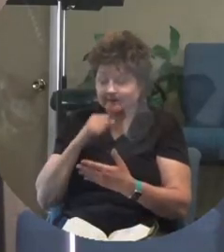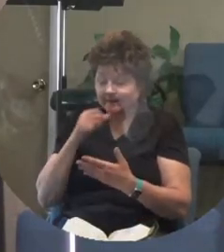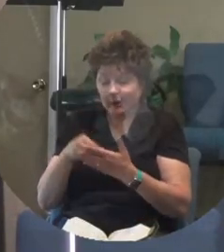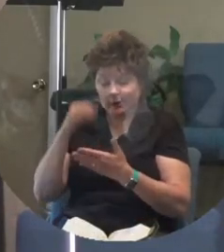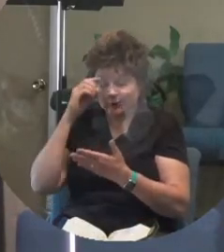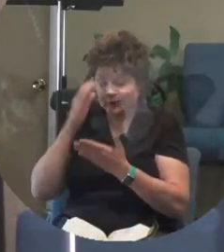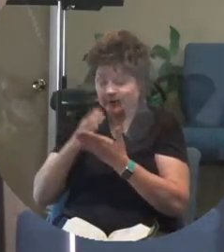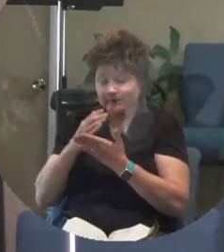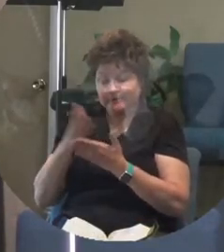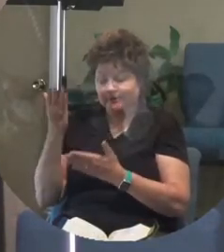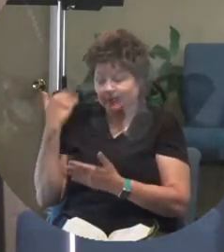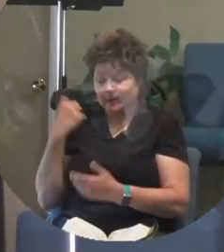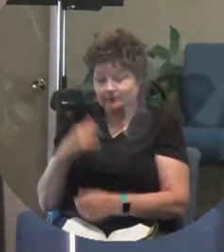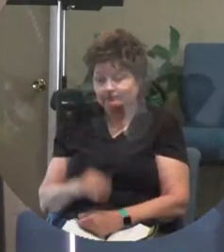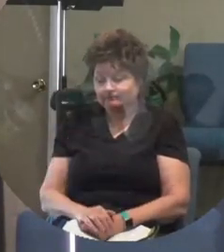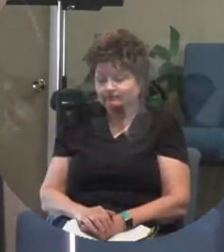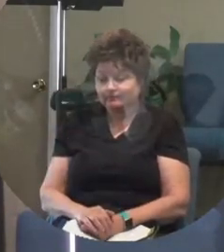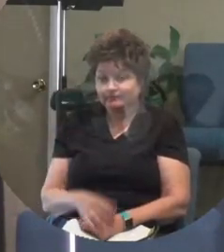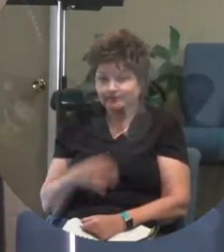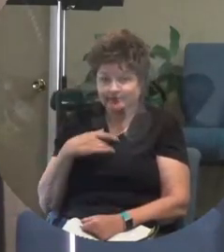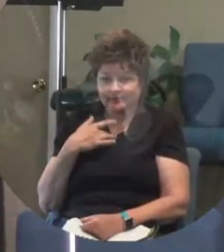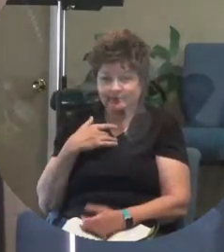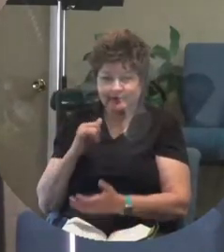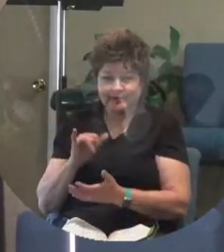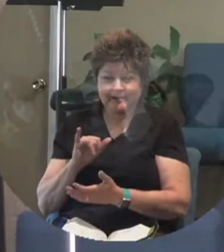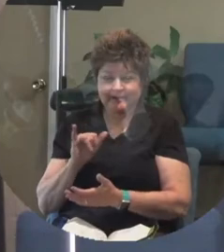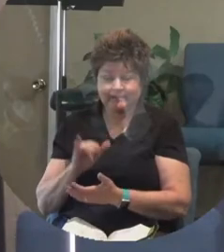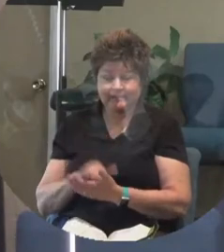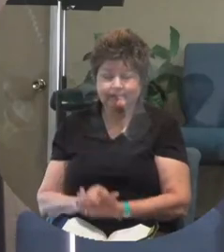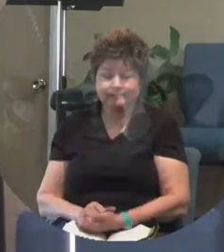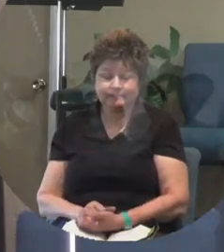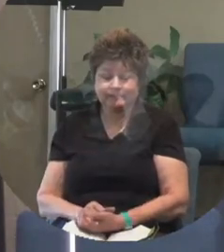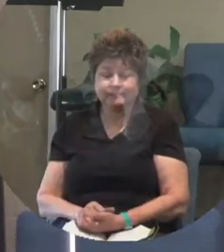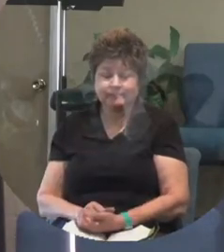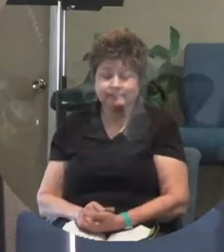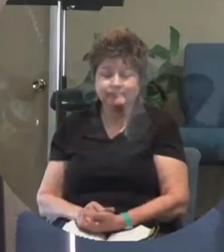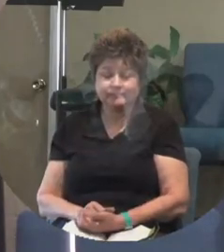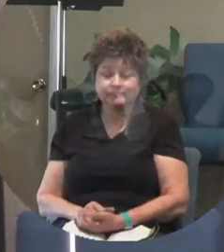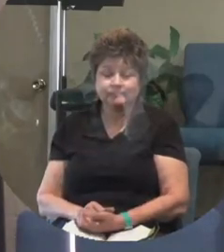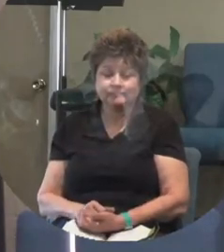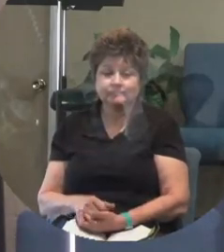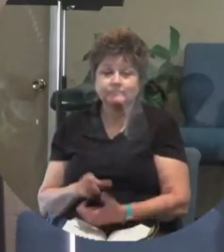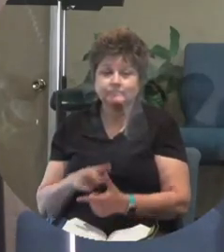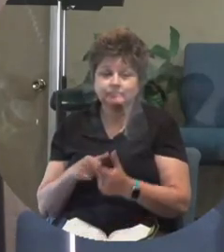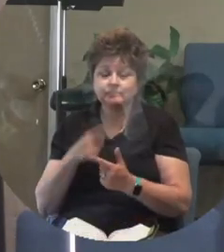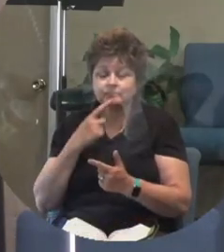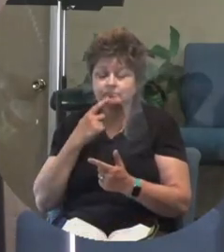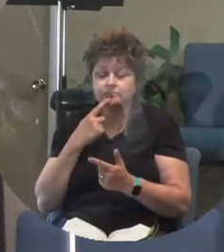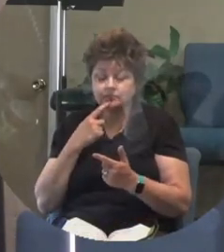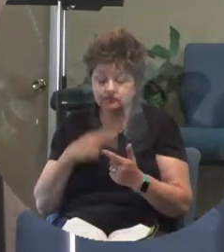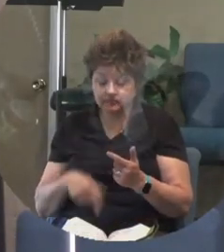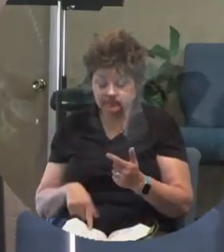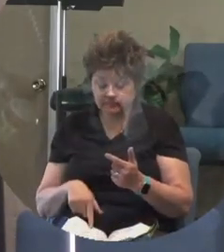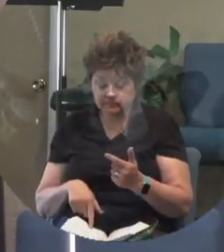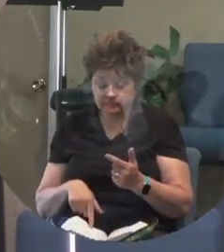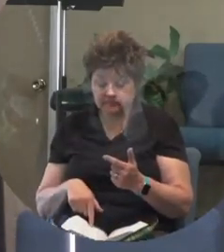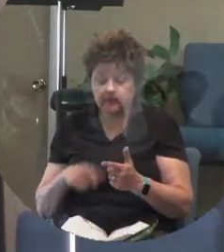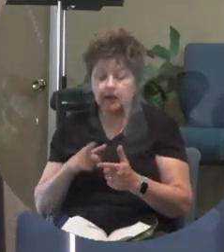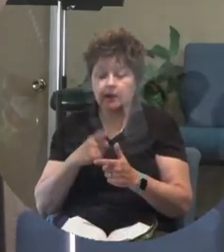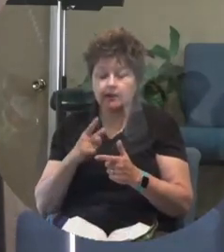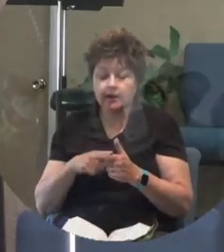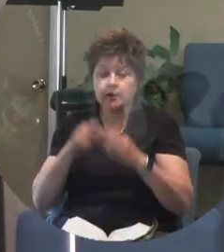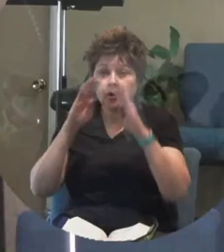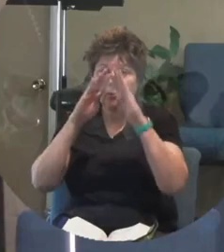lesson. Ever felt like that? And then he says this, and I do want to end here. Then your barns